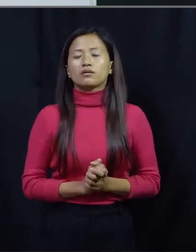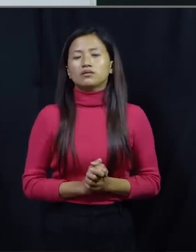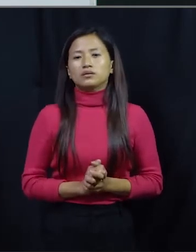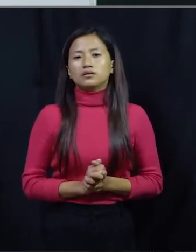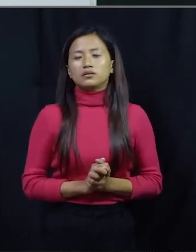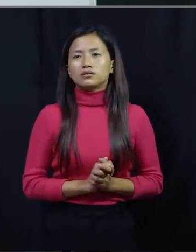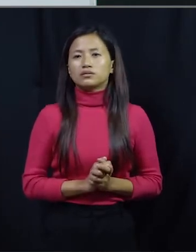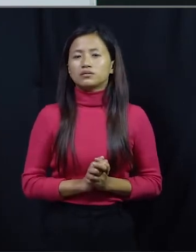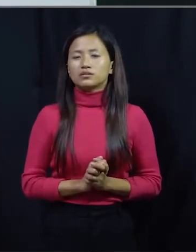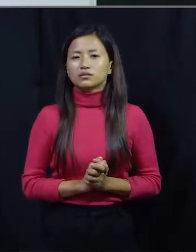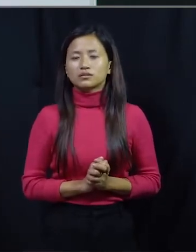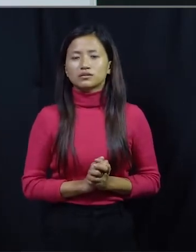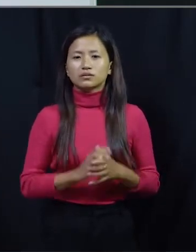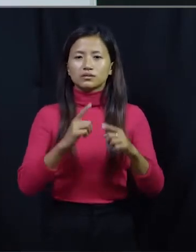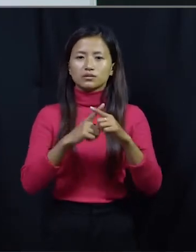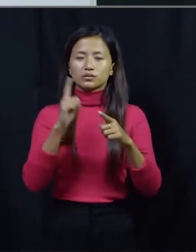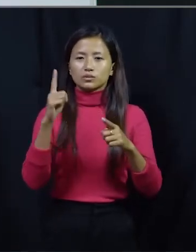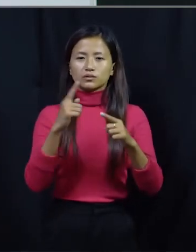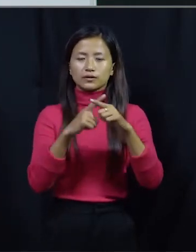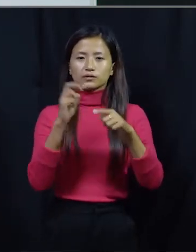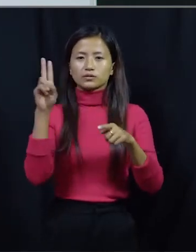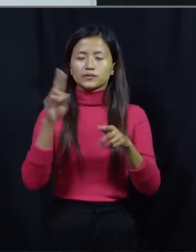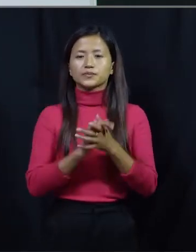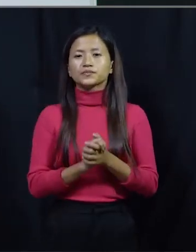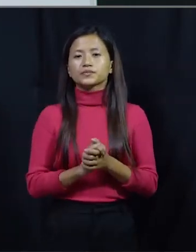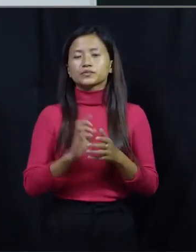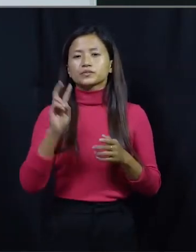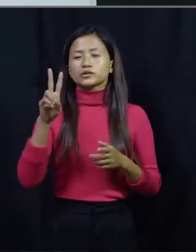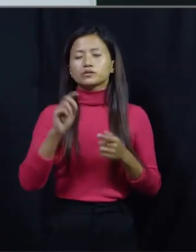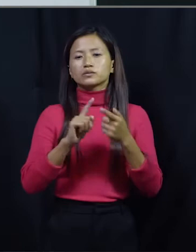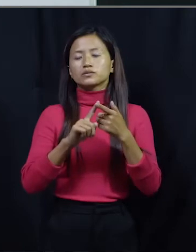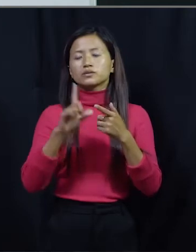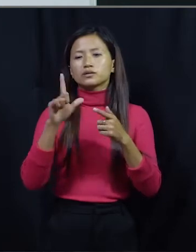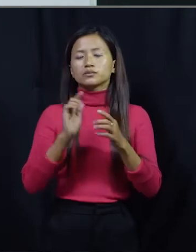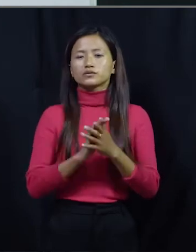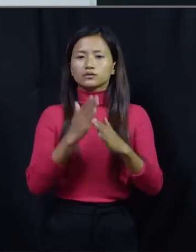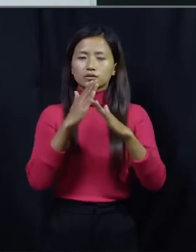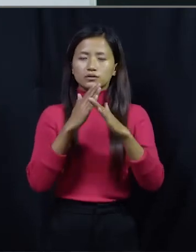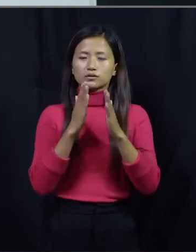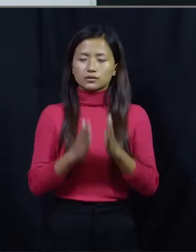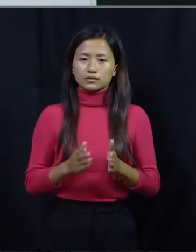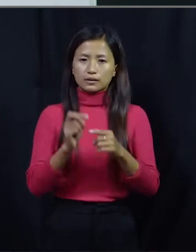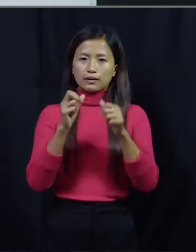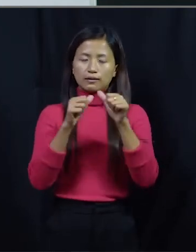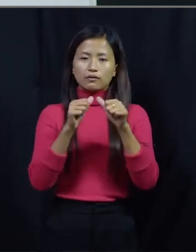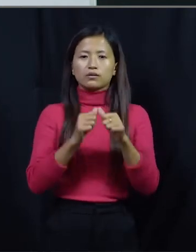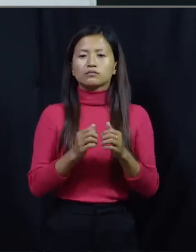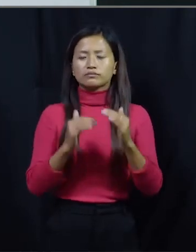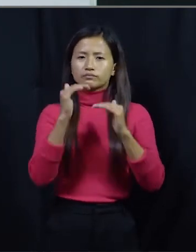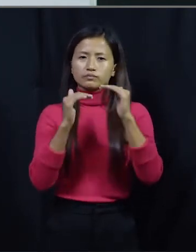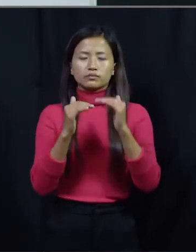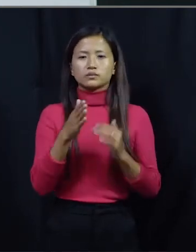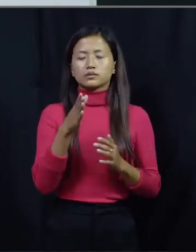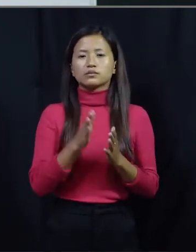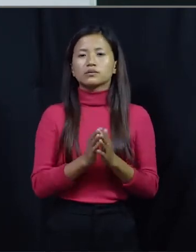Okay, if you take x1, x2, two elements from set A, if they are not equal, okay, if they are